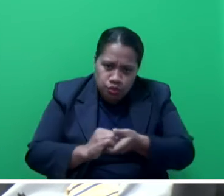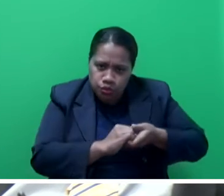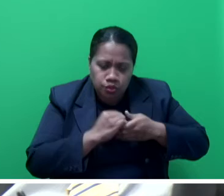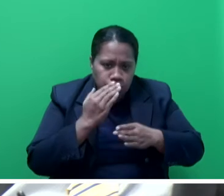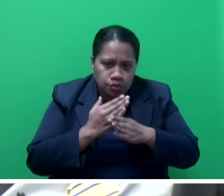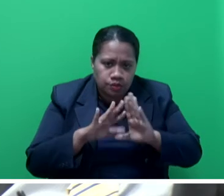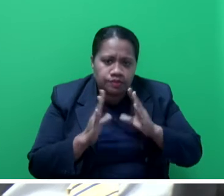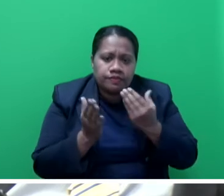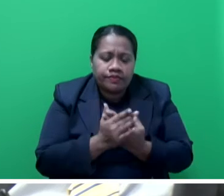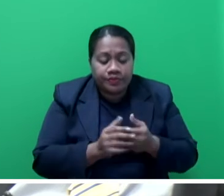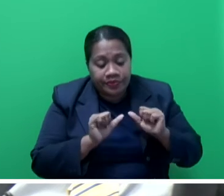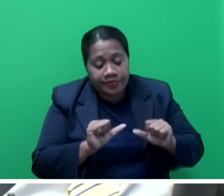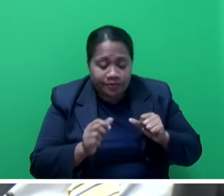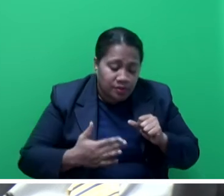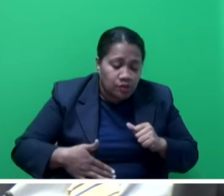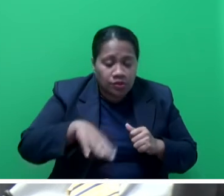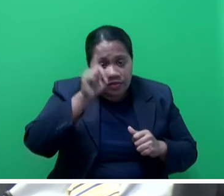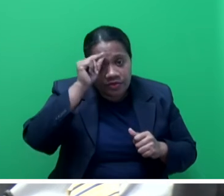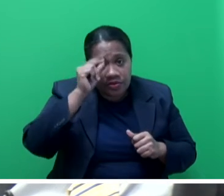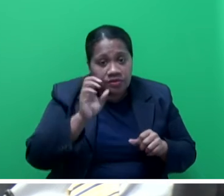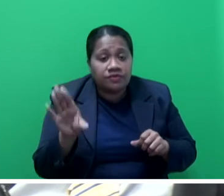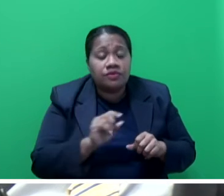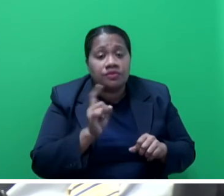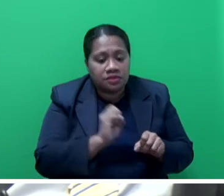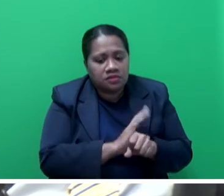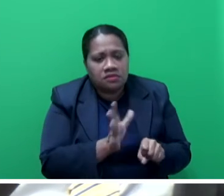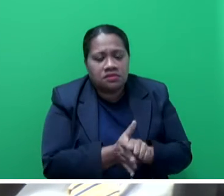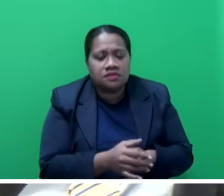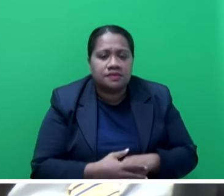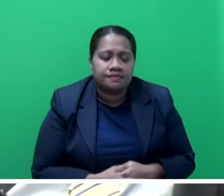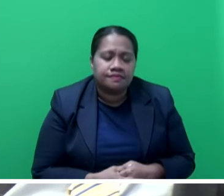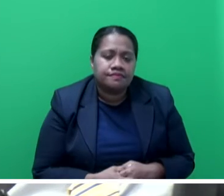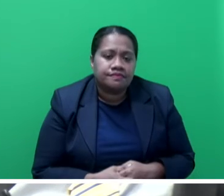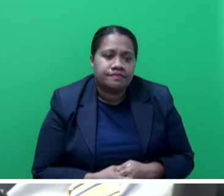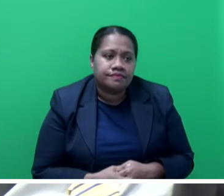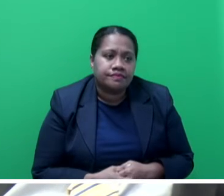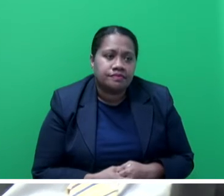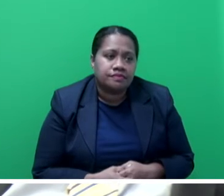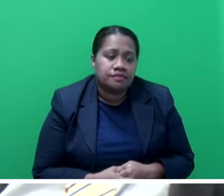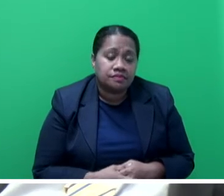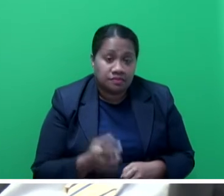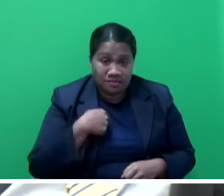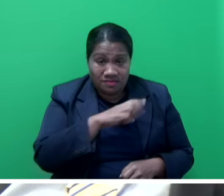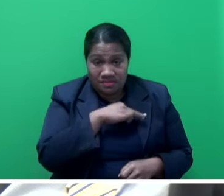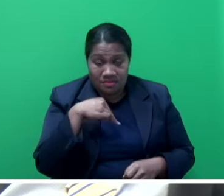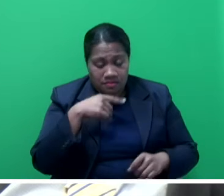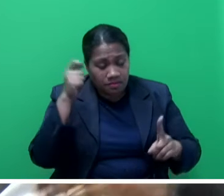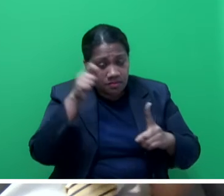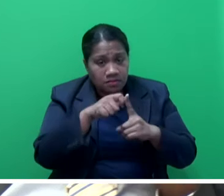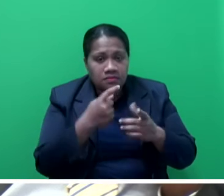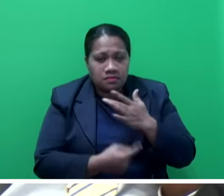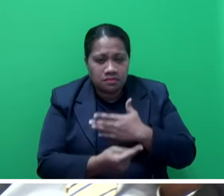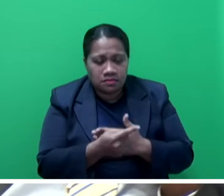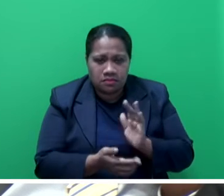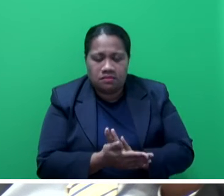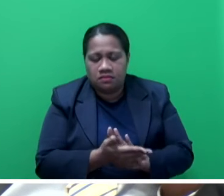of protecting all Fijians from COVID-19 when the borders open. Thus, as a ministry, our target are as high as more